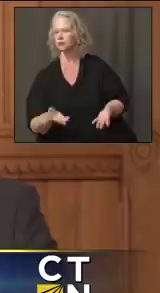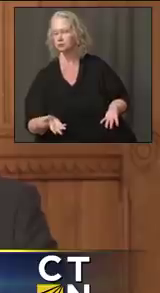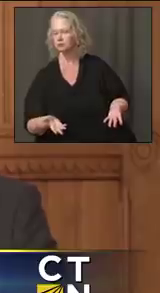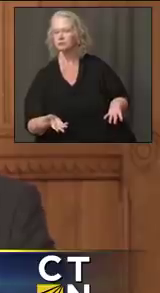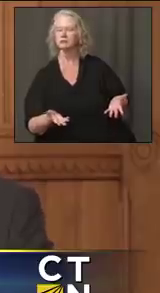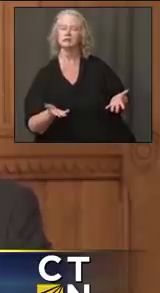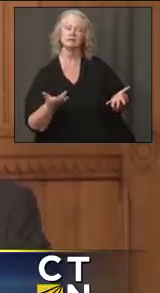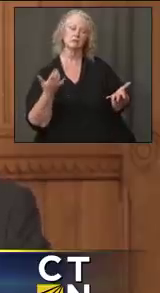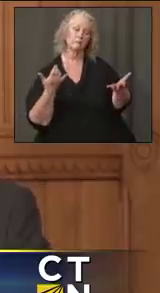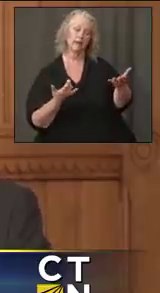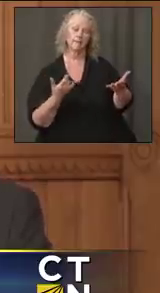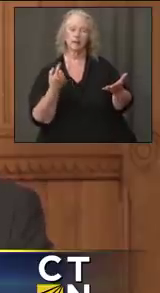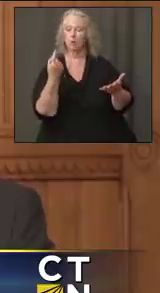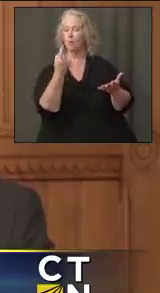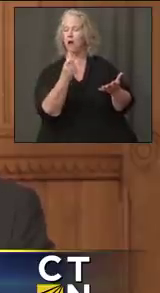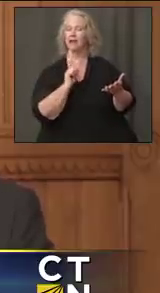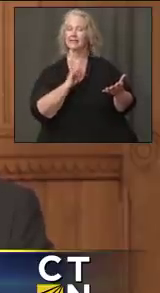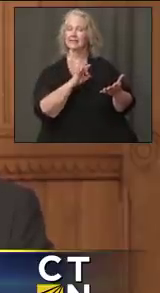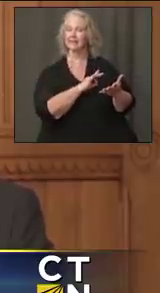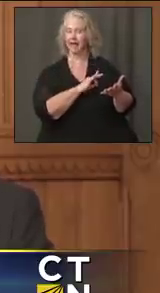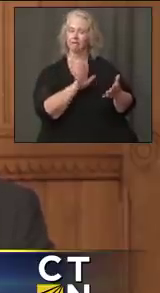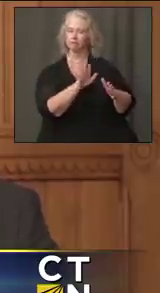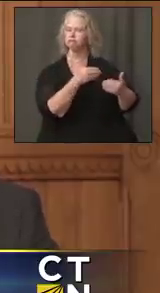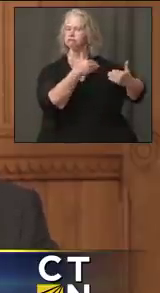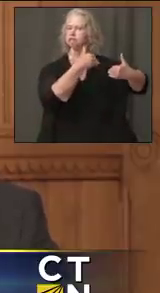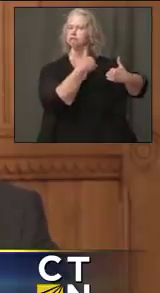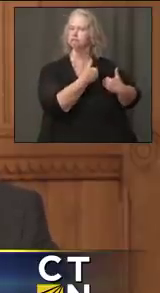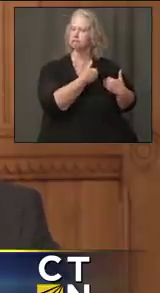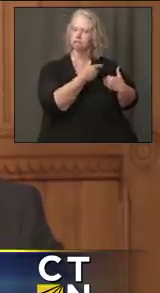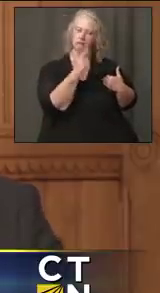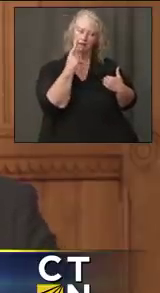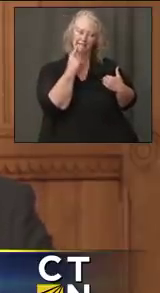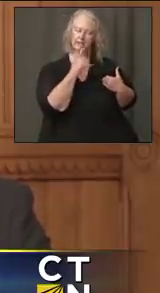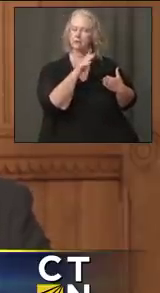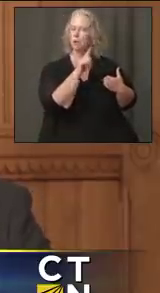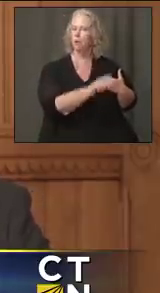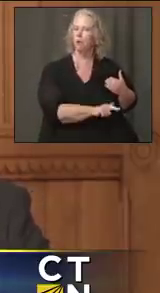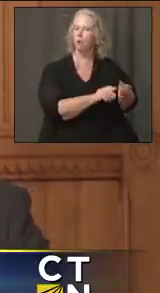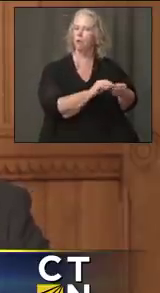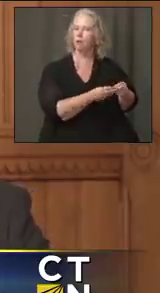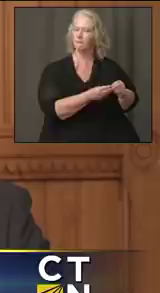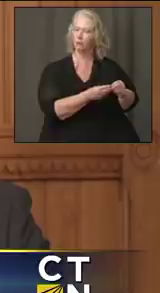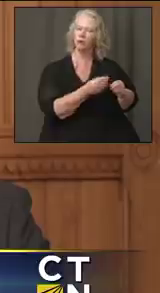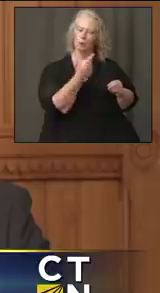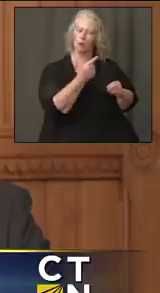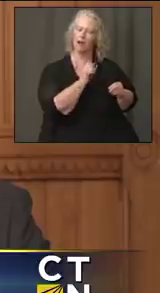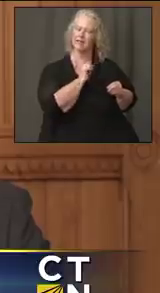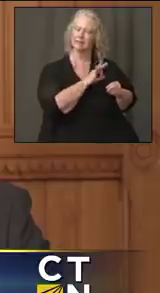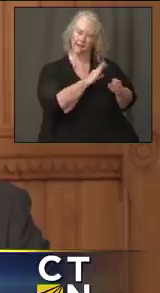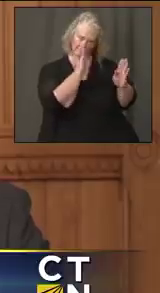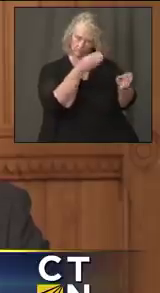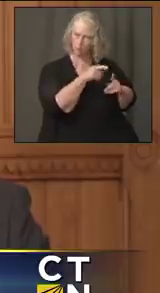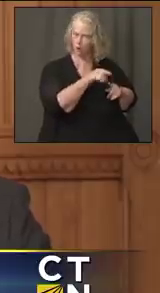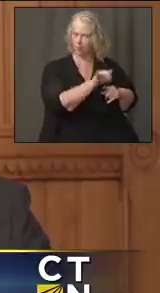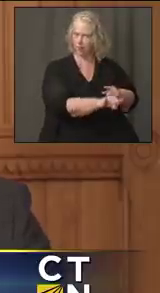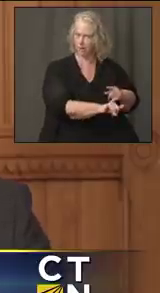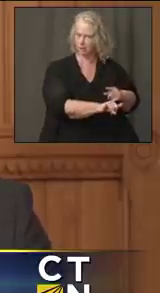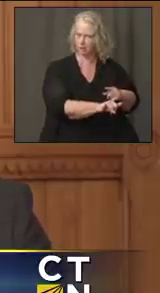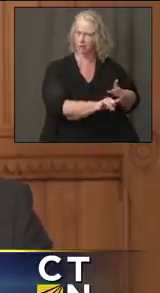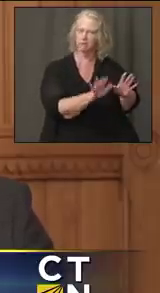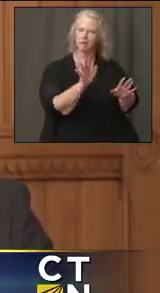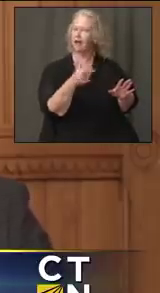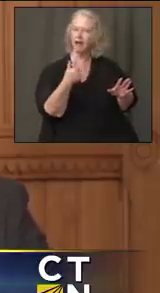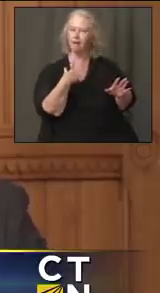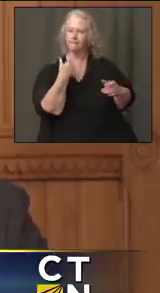a staff is devoted to doing that for the entire district if the number is low. And I think I'm going to let